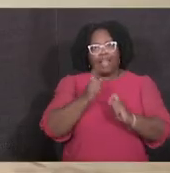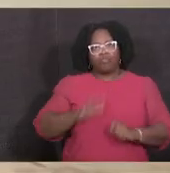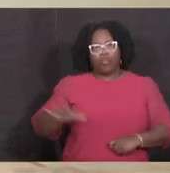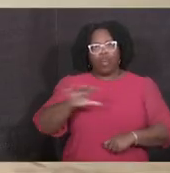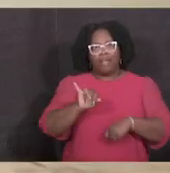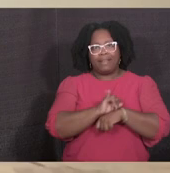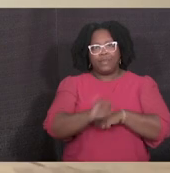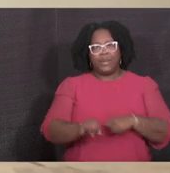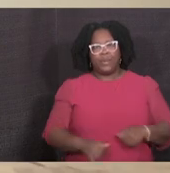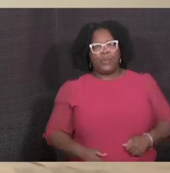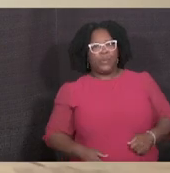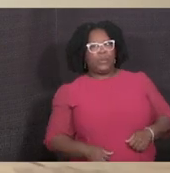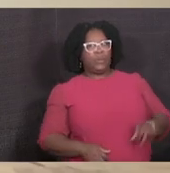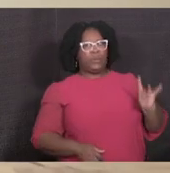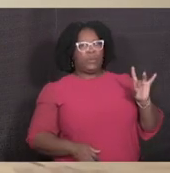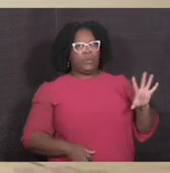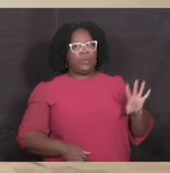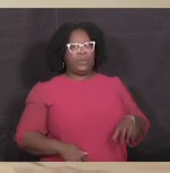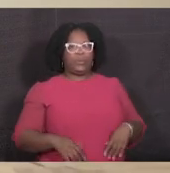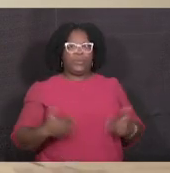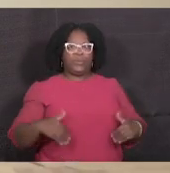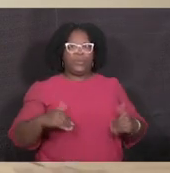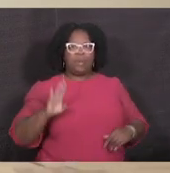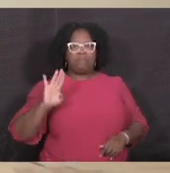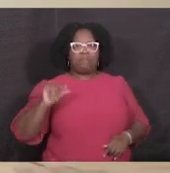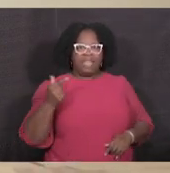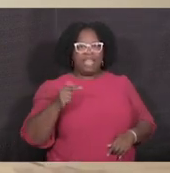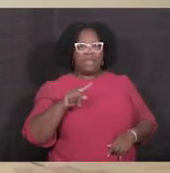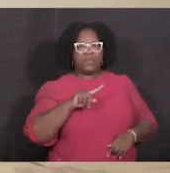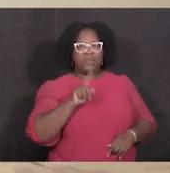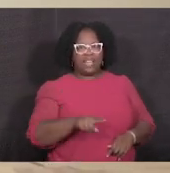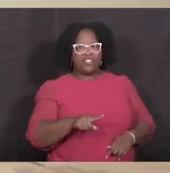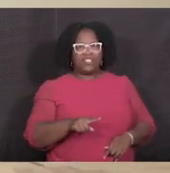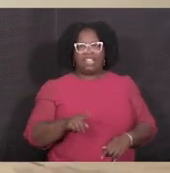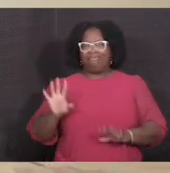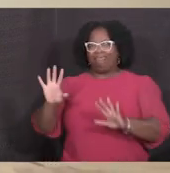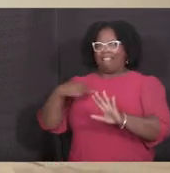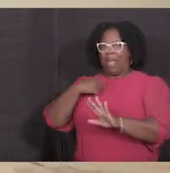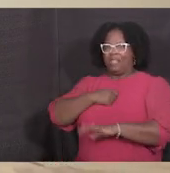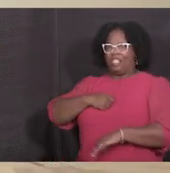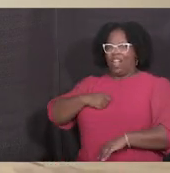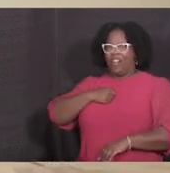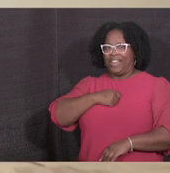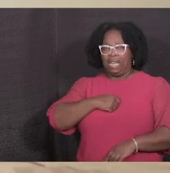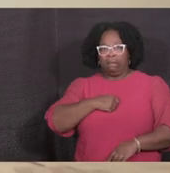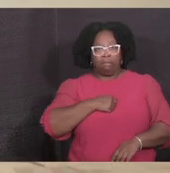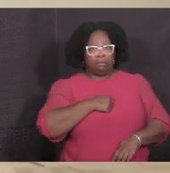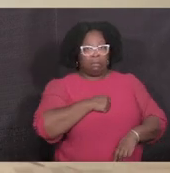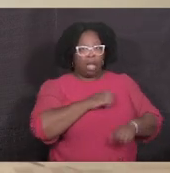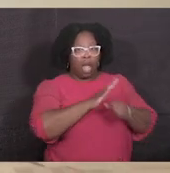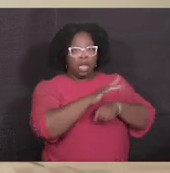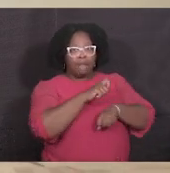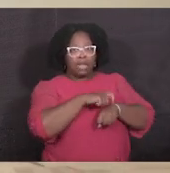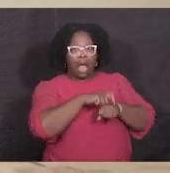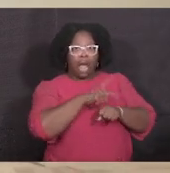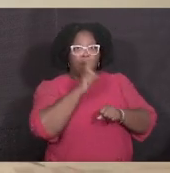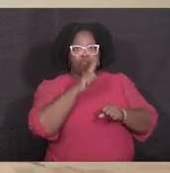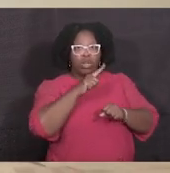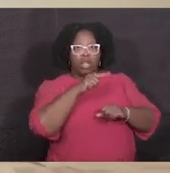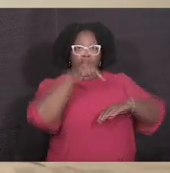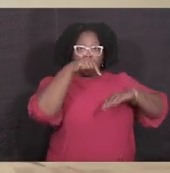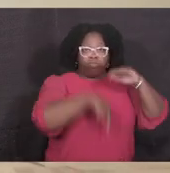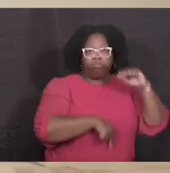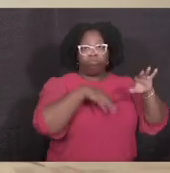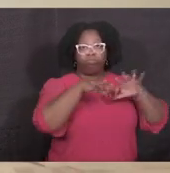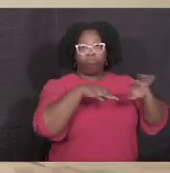Oh, that's a big one, Ruben. I know. I'm sorry. I'm sorry. I don't know that we have enough time to really dive deeply into